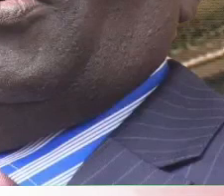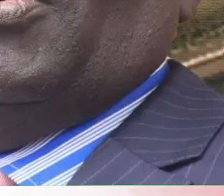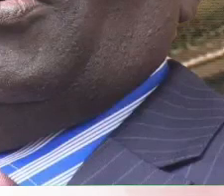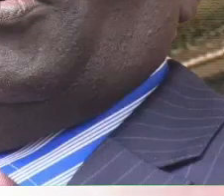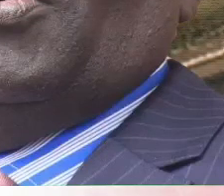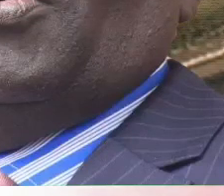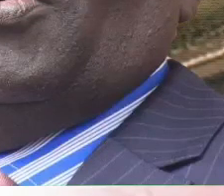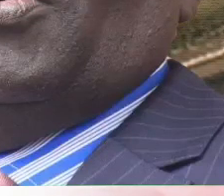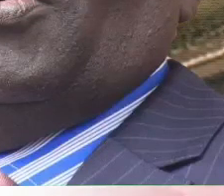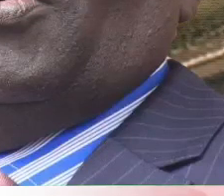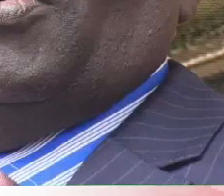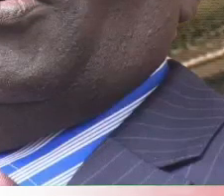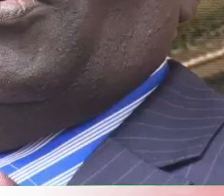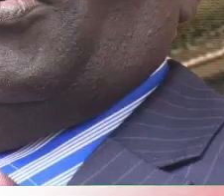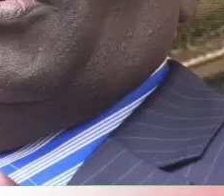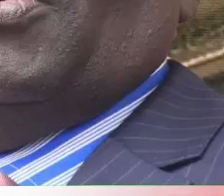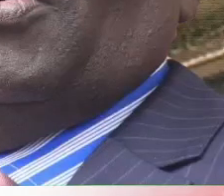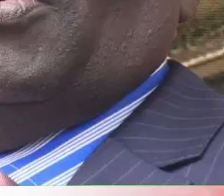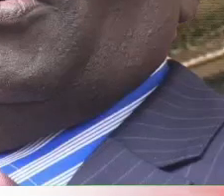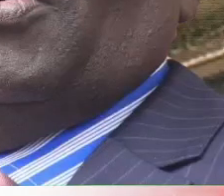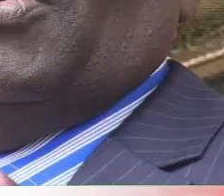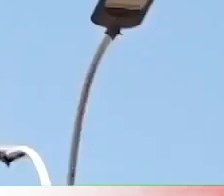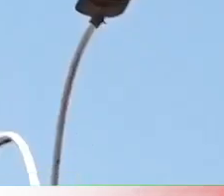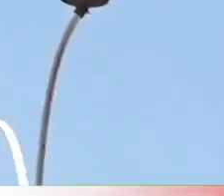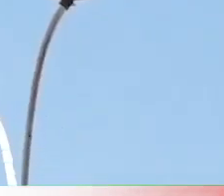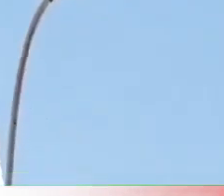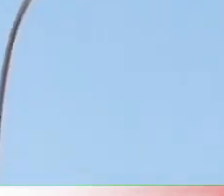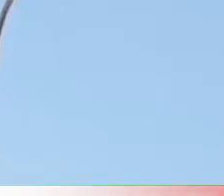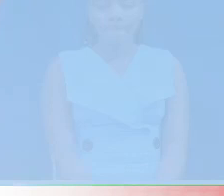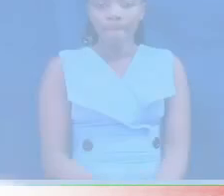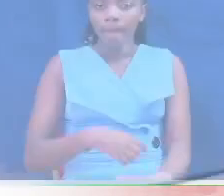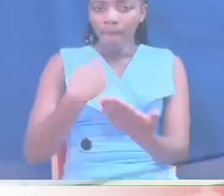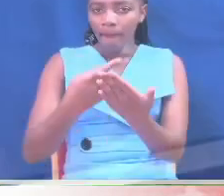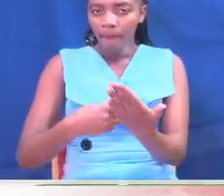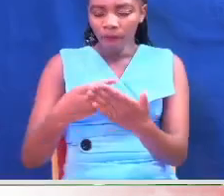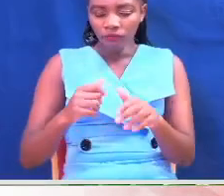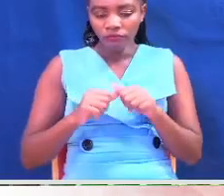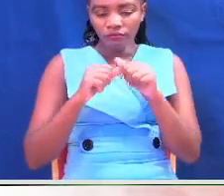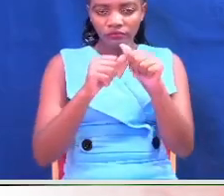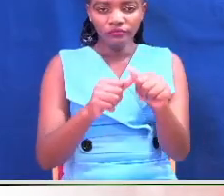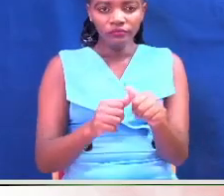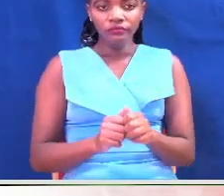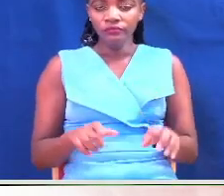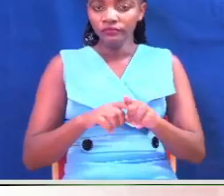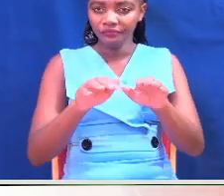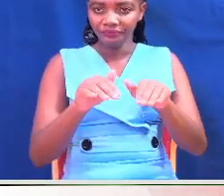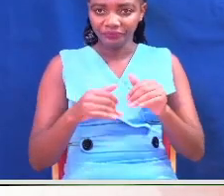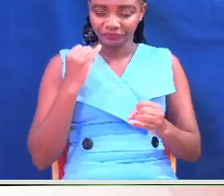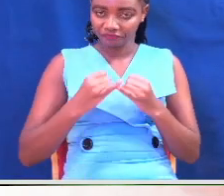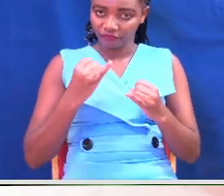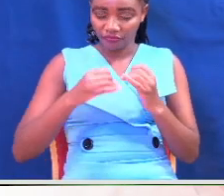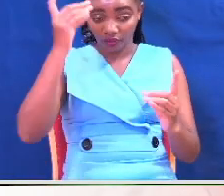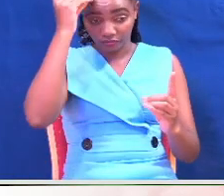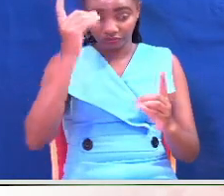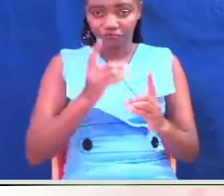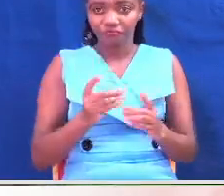the competence-based curriculum. The debate among the education stakeholders continues as we wait for the final decision